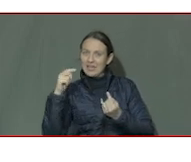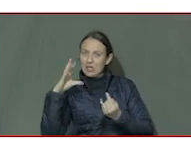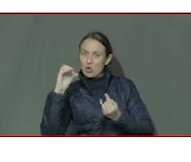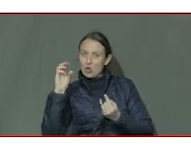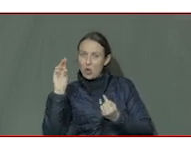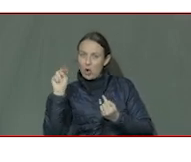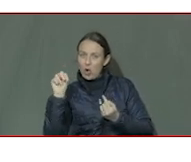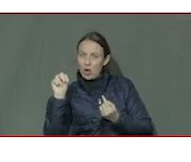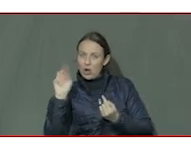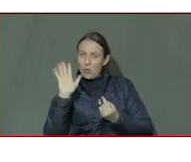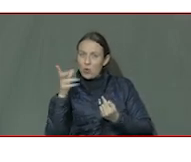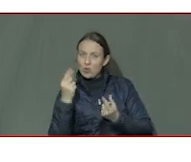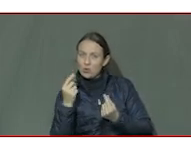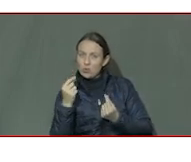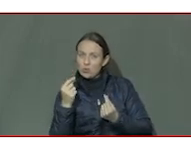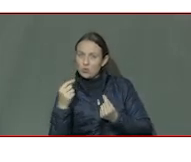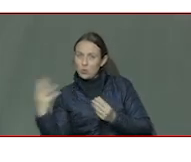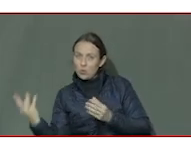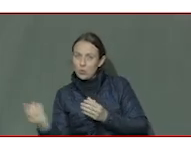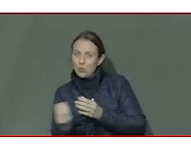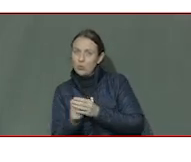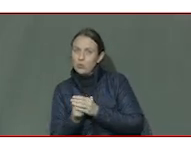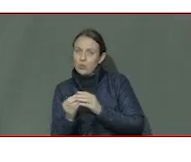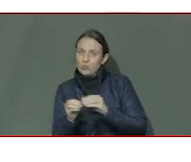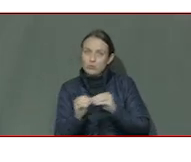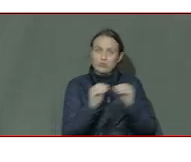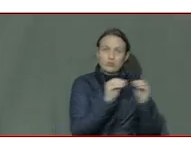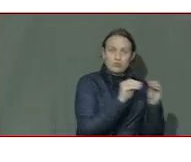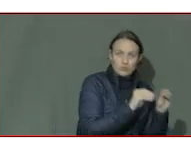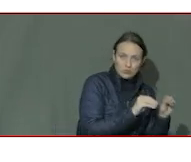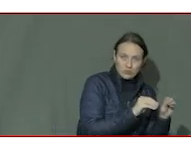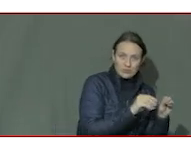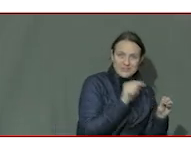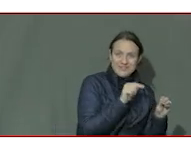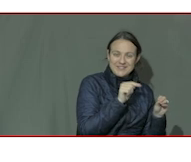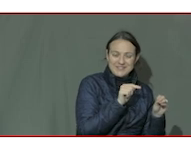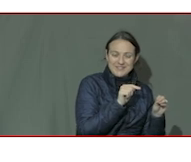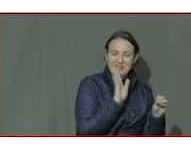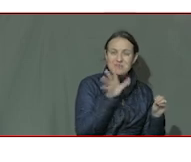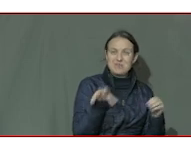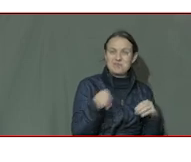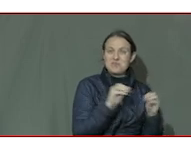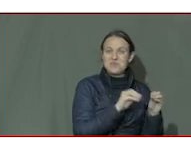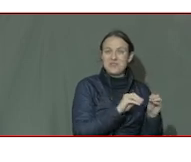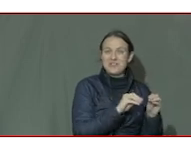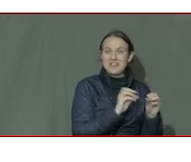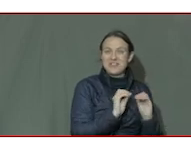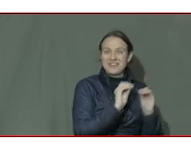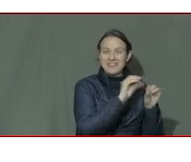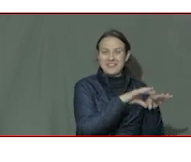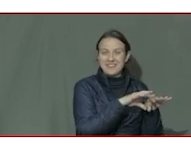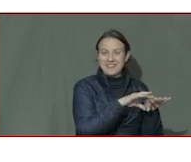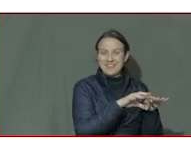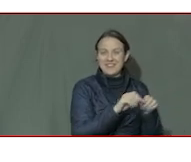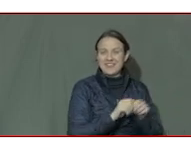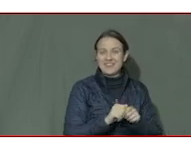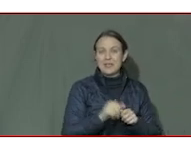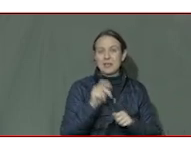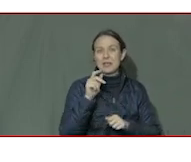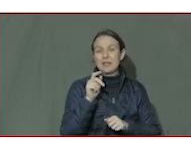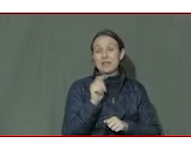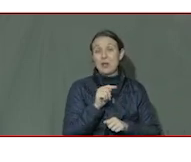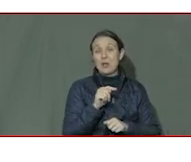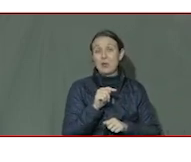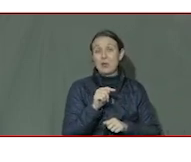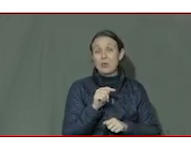will bring valine, the one after, instead of what? Instead of proline, leading